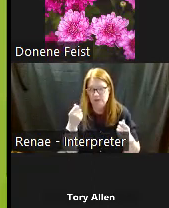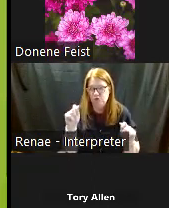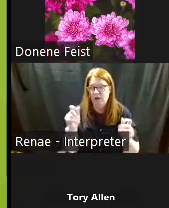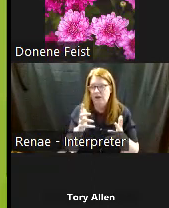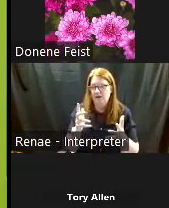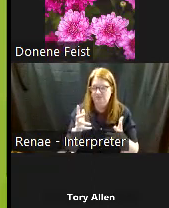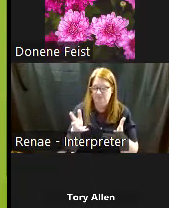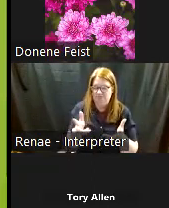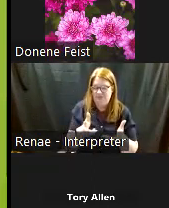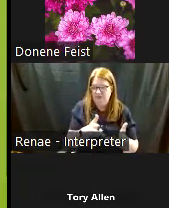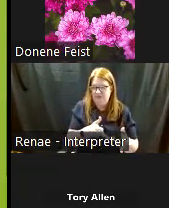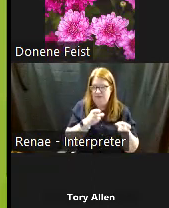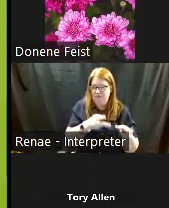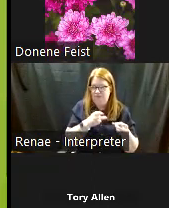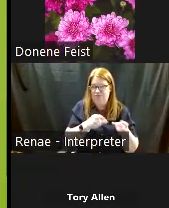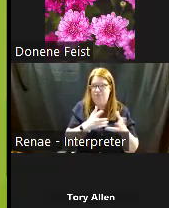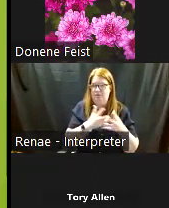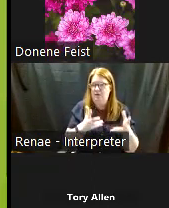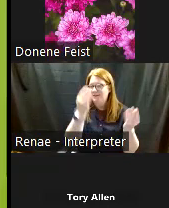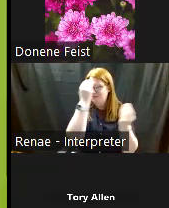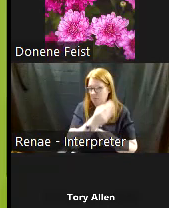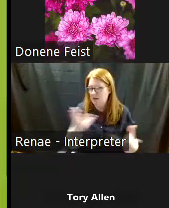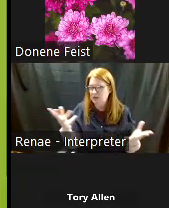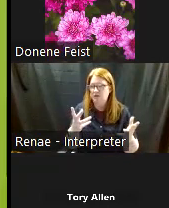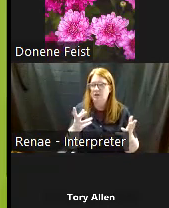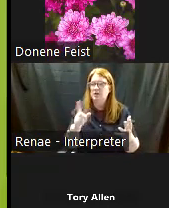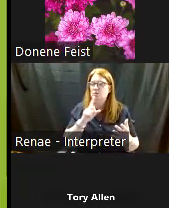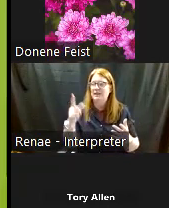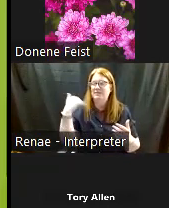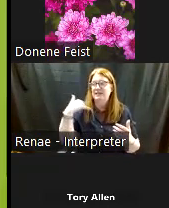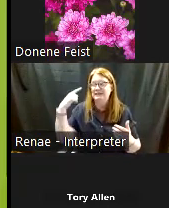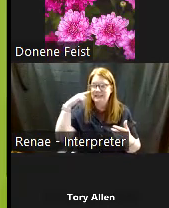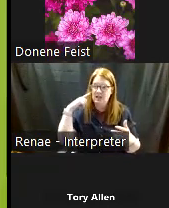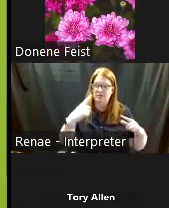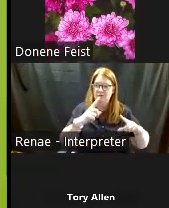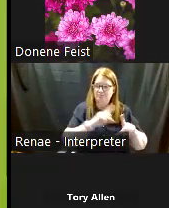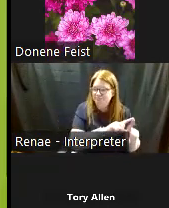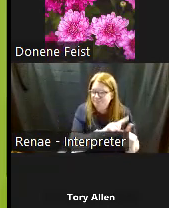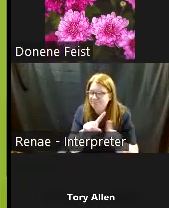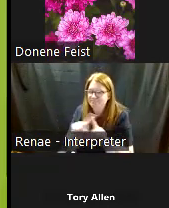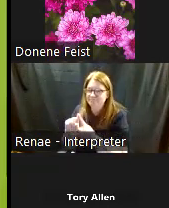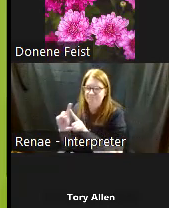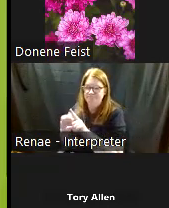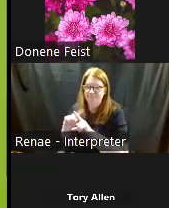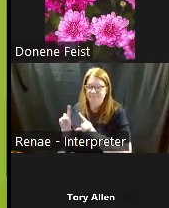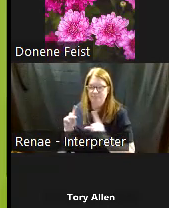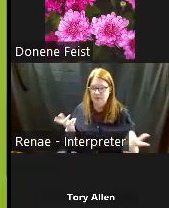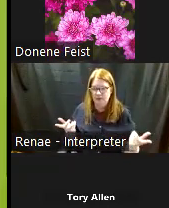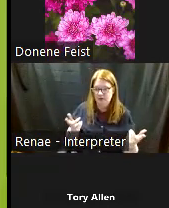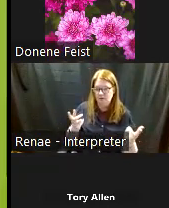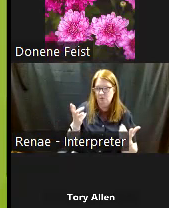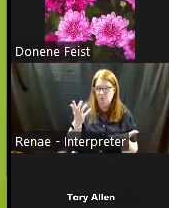information across the range as we can to understand the sounds that the baby's brain has access